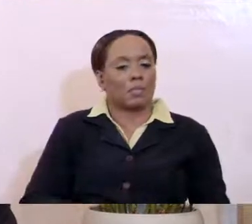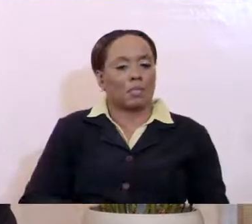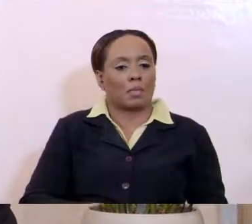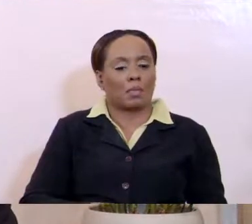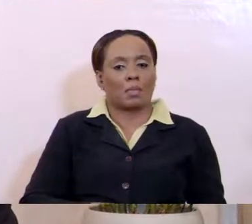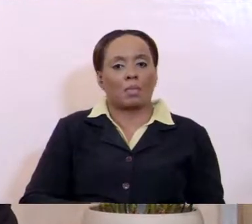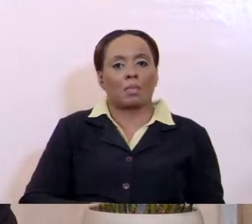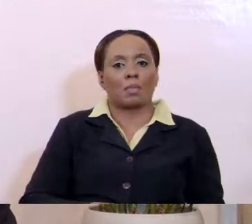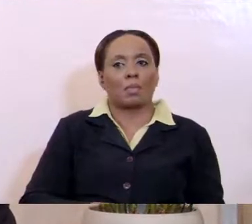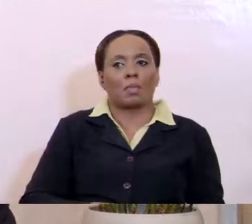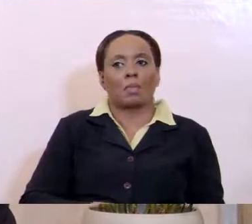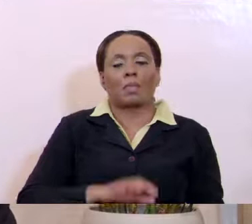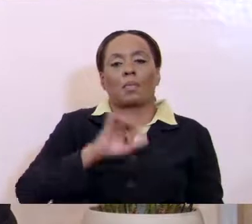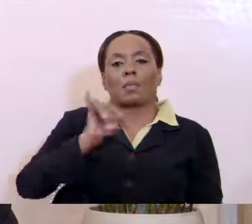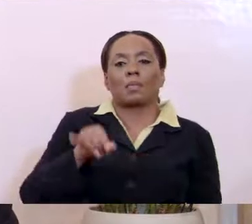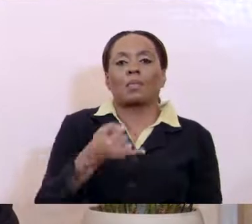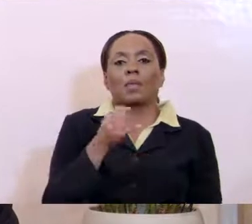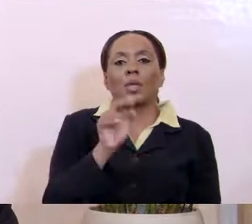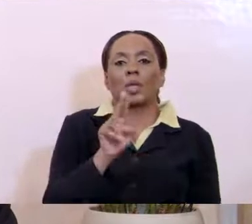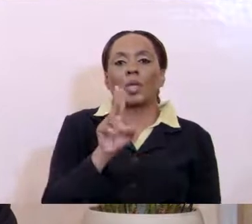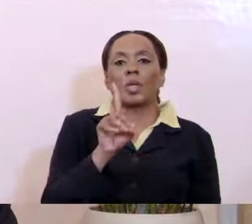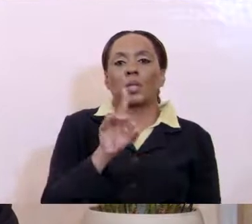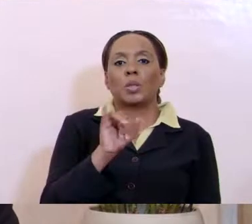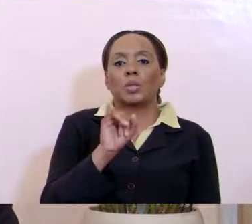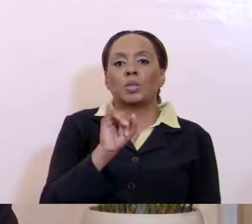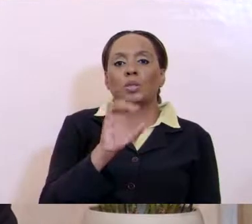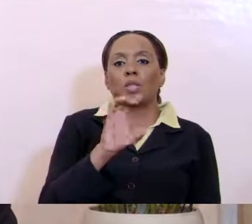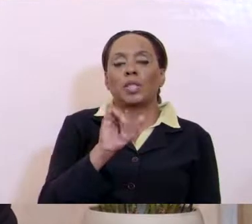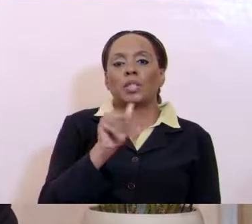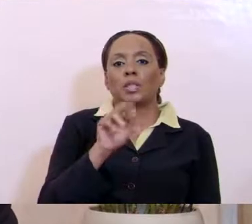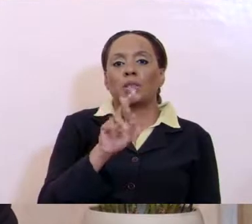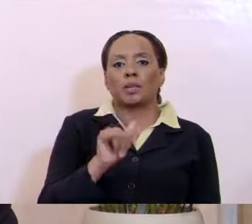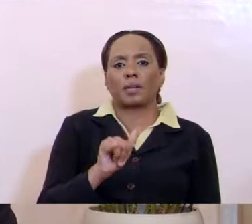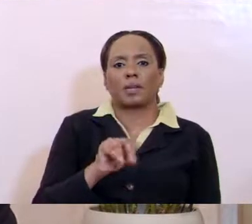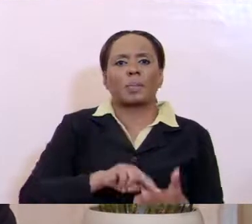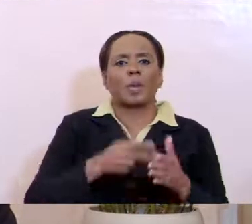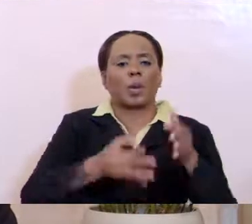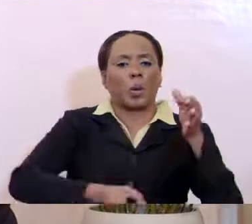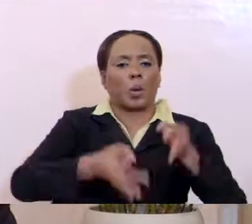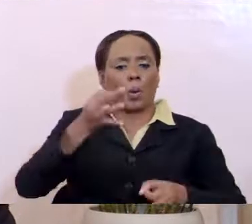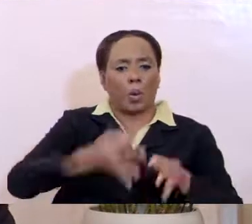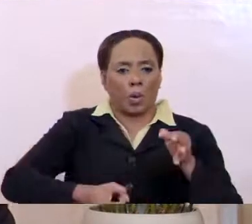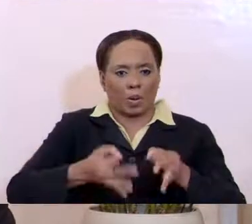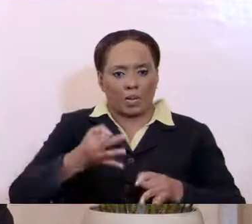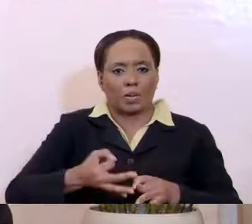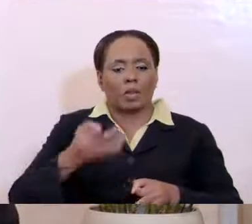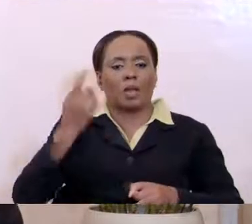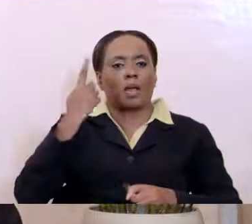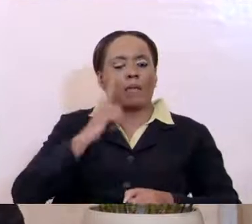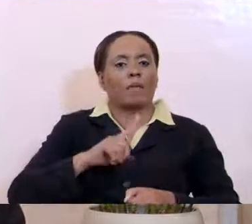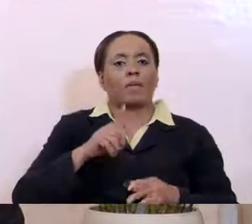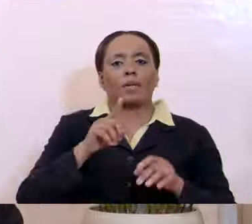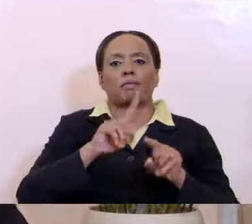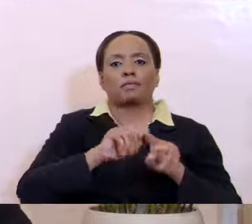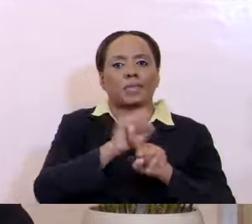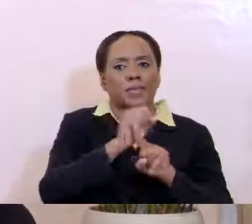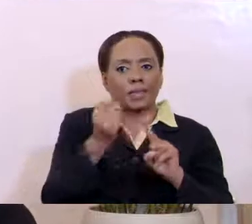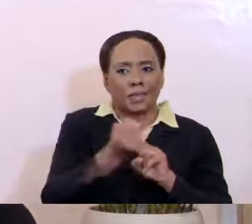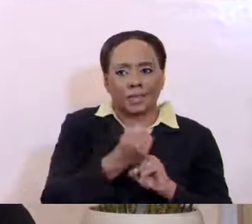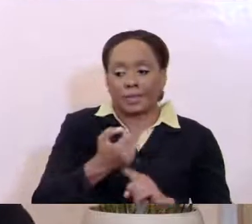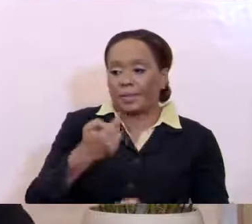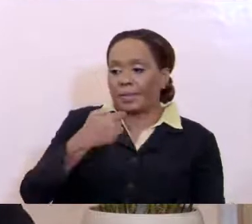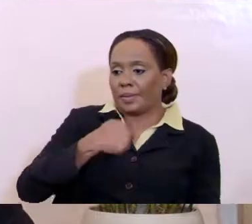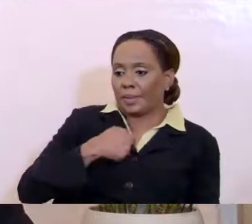hearing cases and determining sentences. The legislature, that to which I